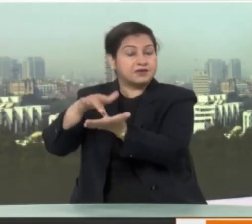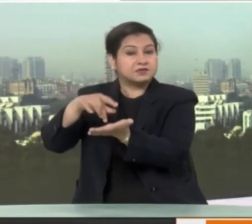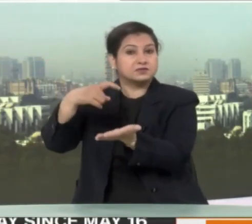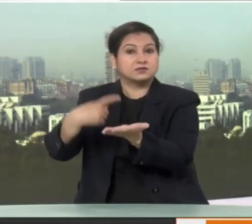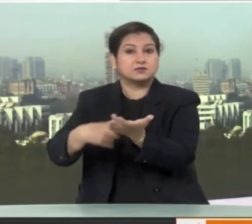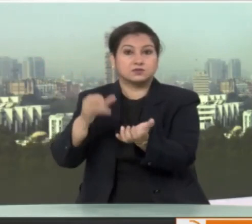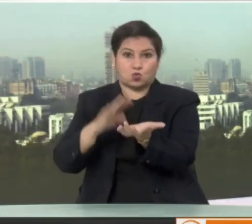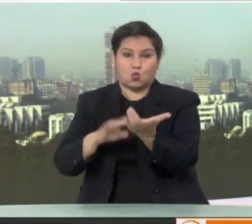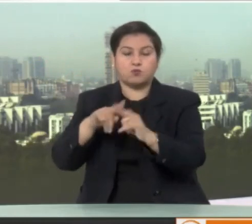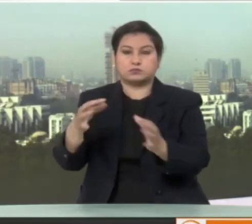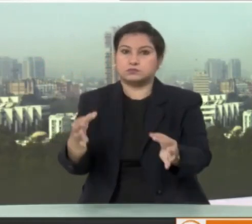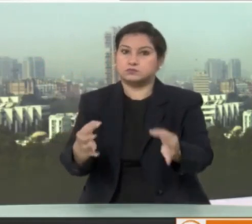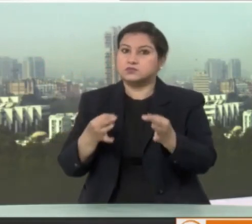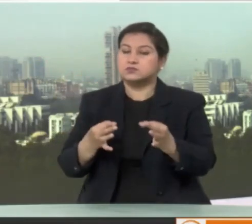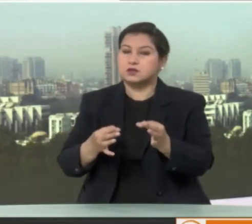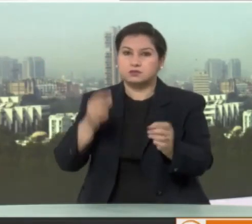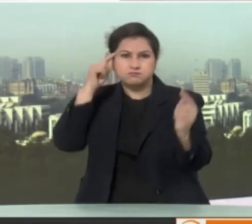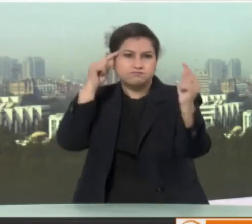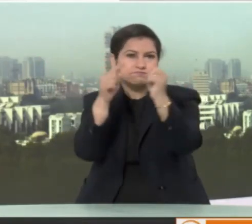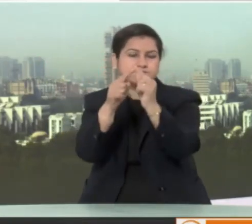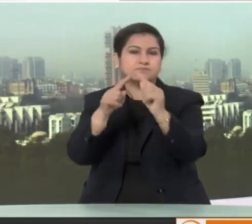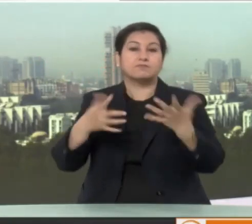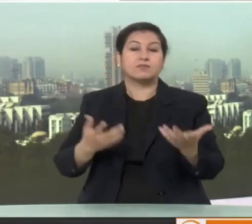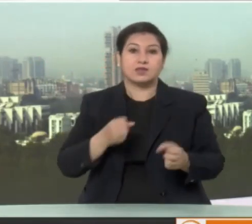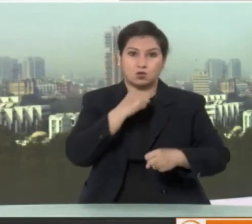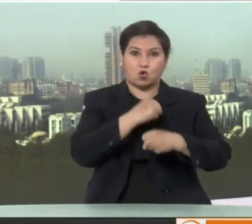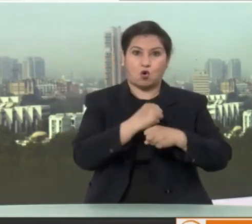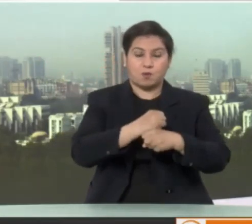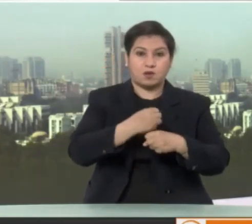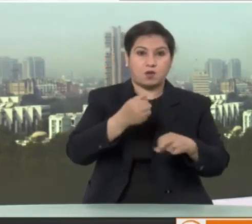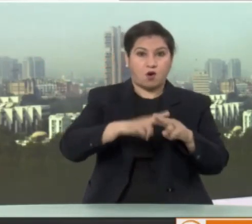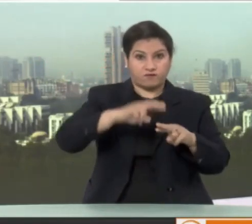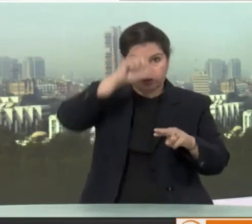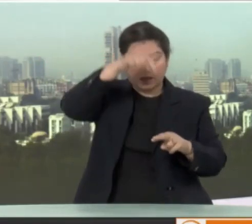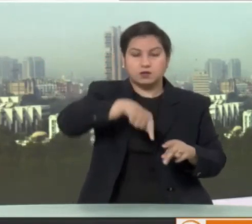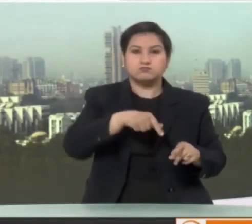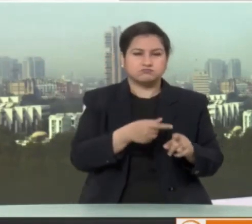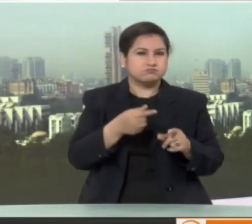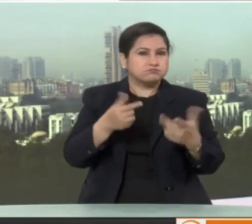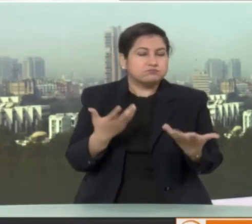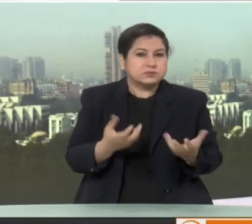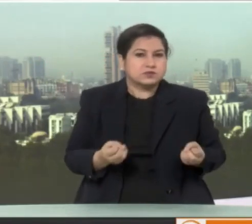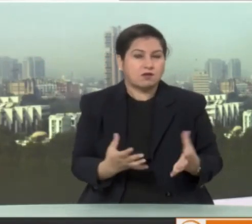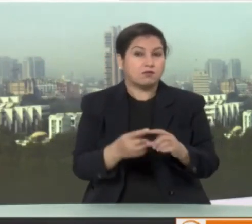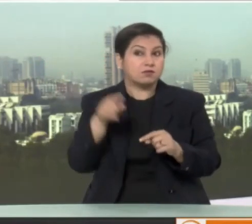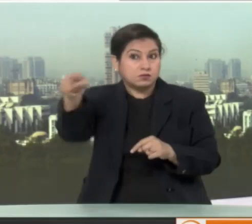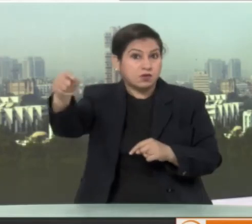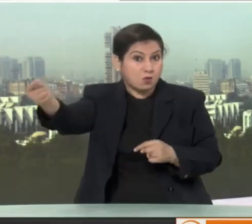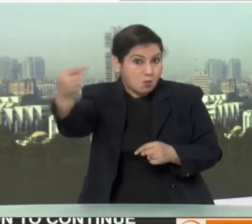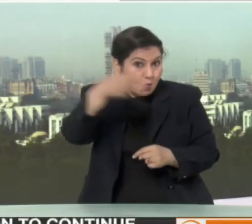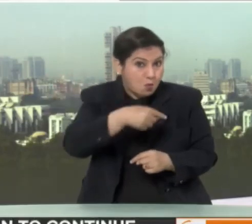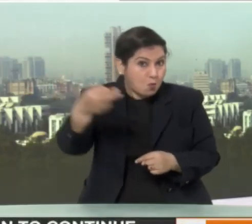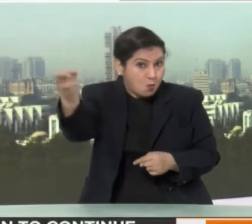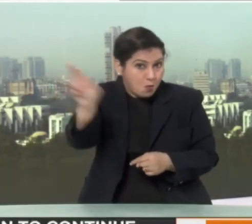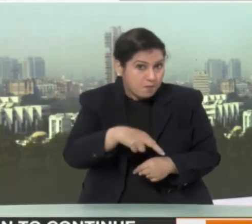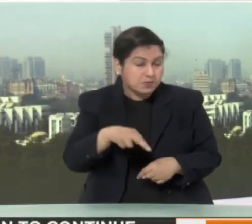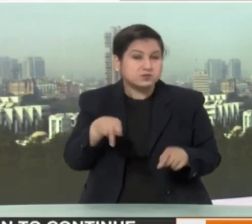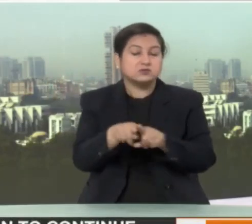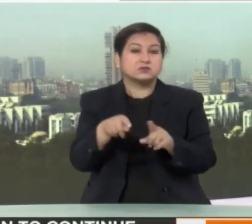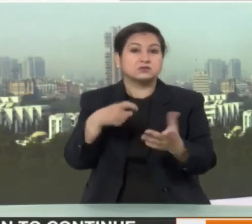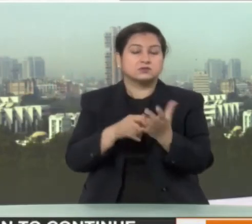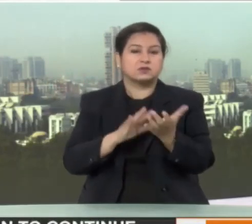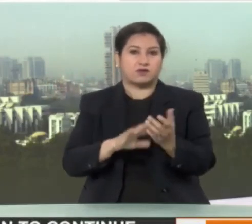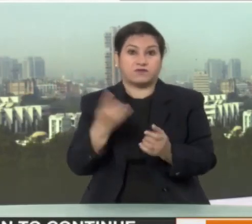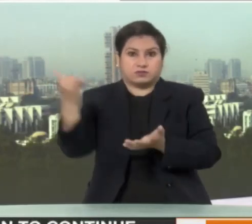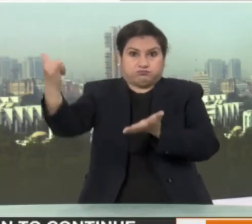this special mission launched by the government of India to bring back Indian nationals. The first